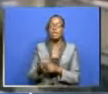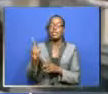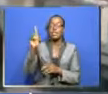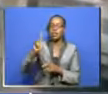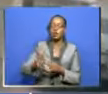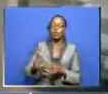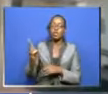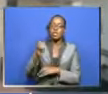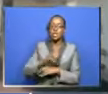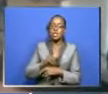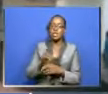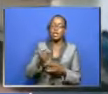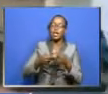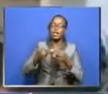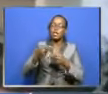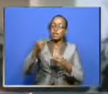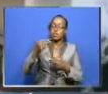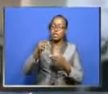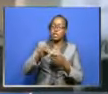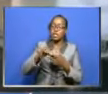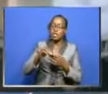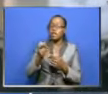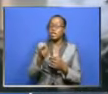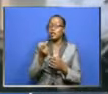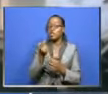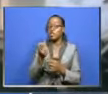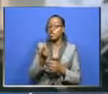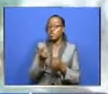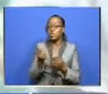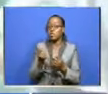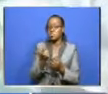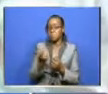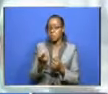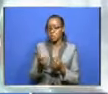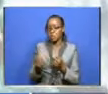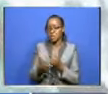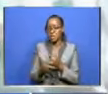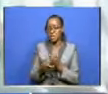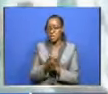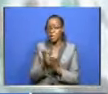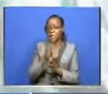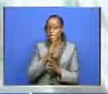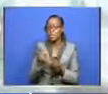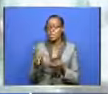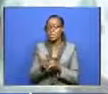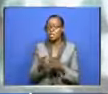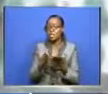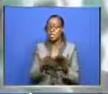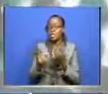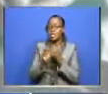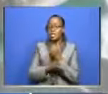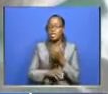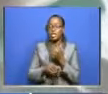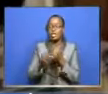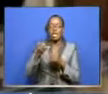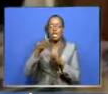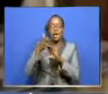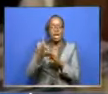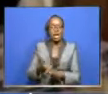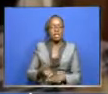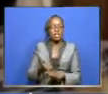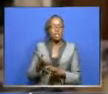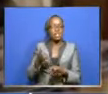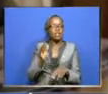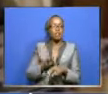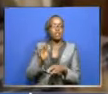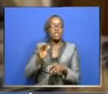in 3 months, as health authorities warn that a second wave remains a risk. The country is the hardest hit in Africa, registering